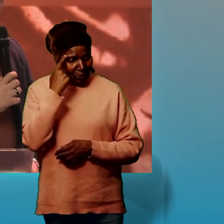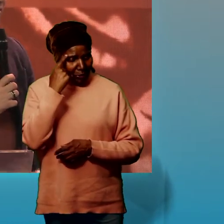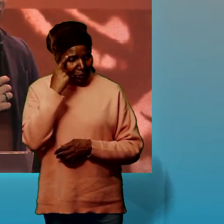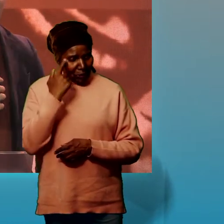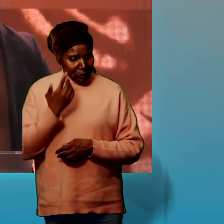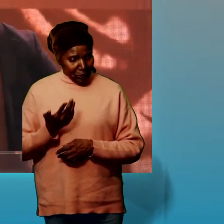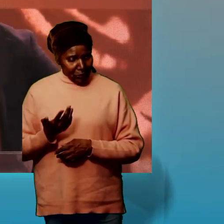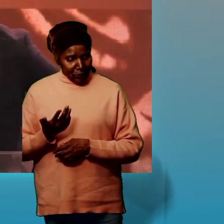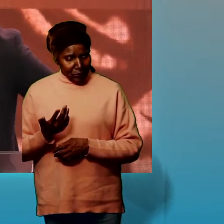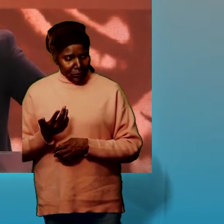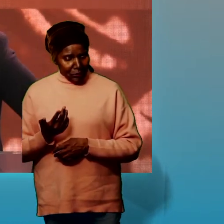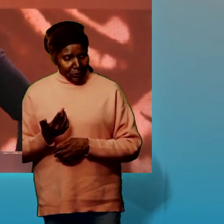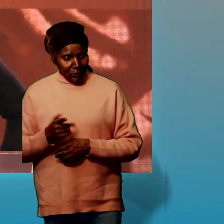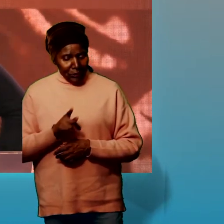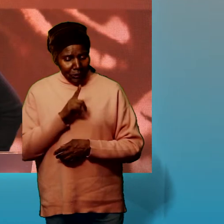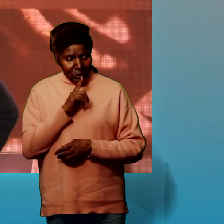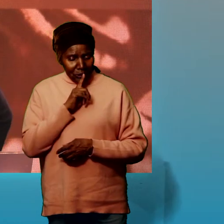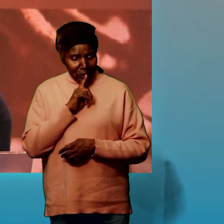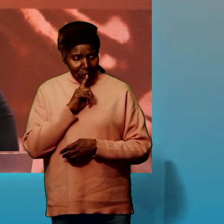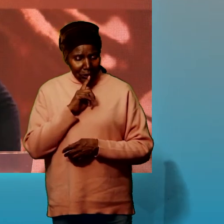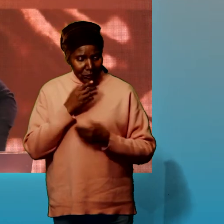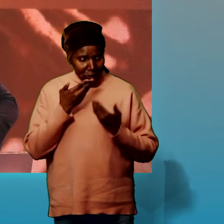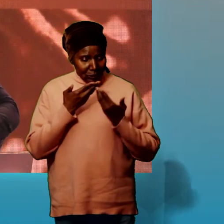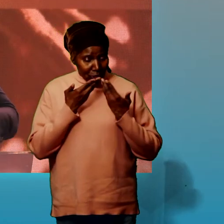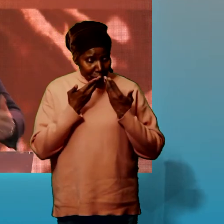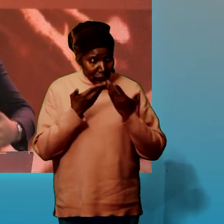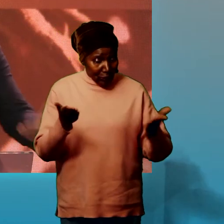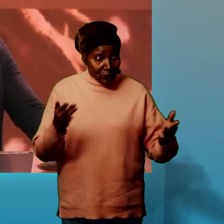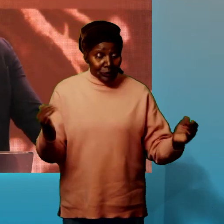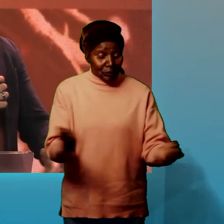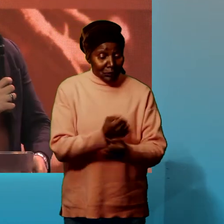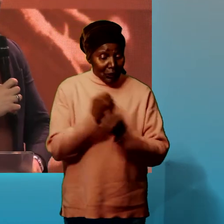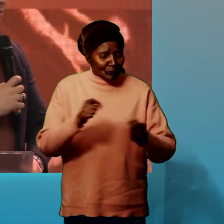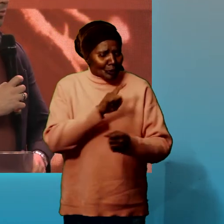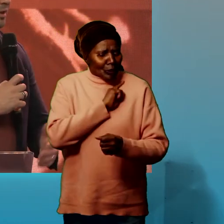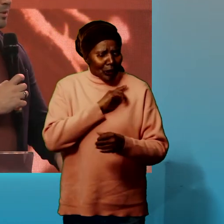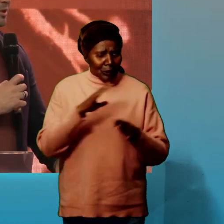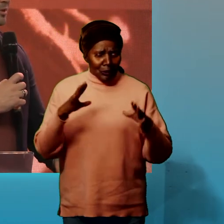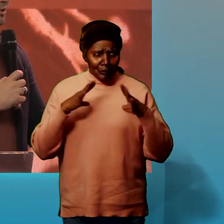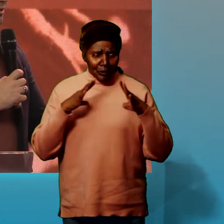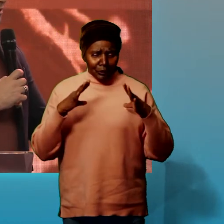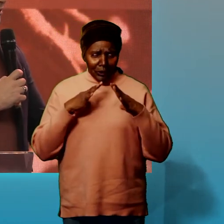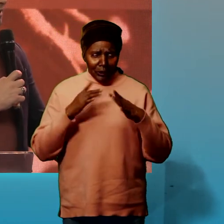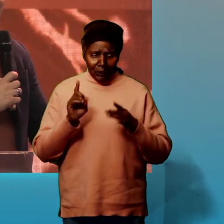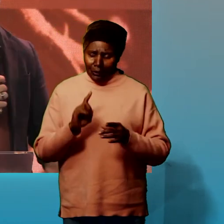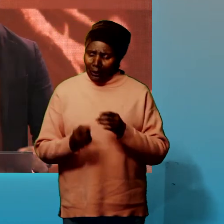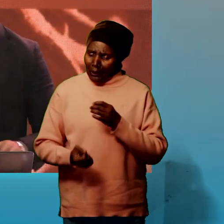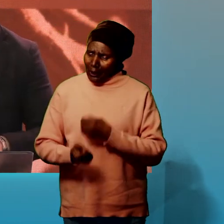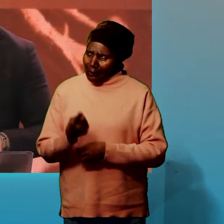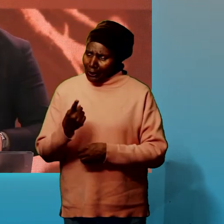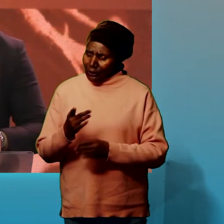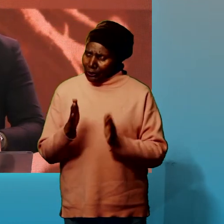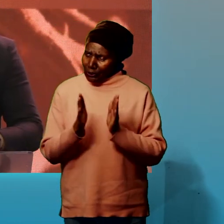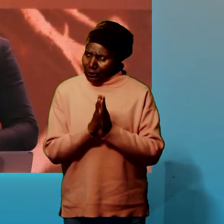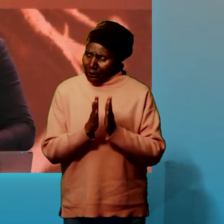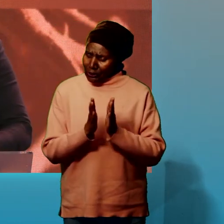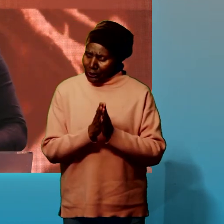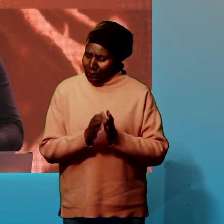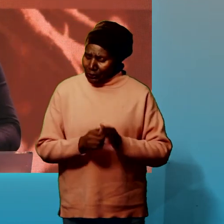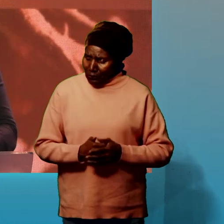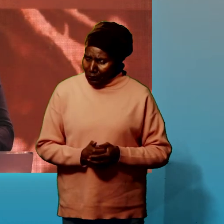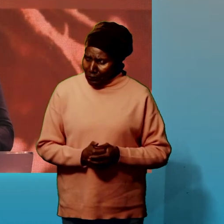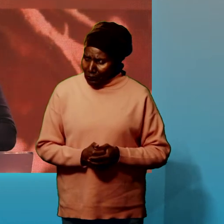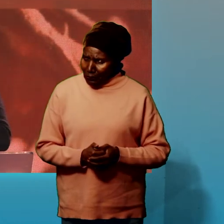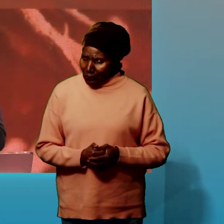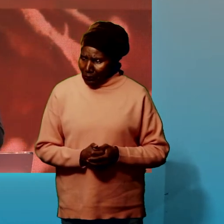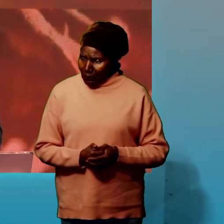actually unfolds is very, very powerful because it's preparing what will emerge on the Sunday. And I would